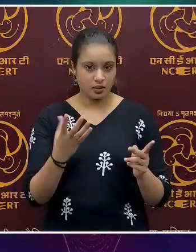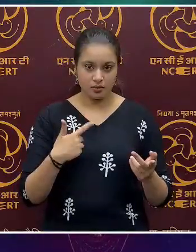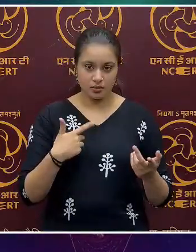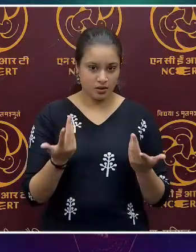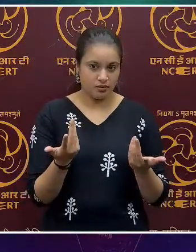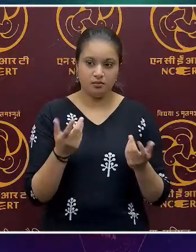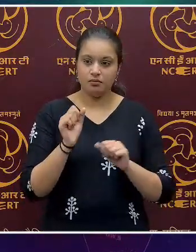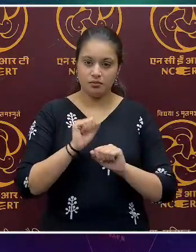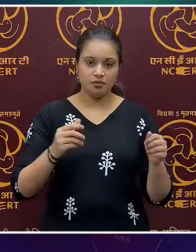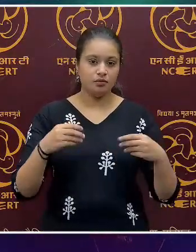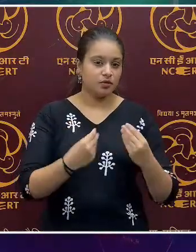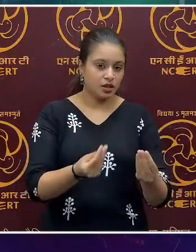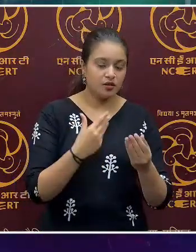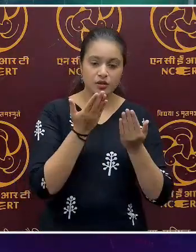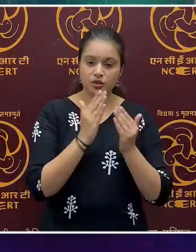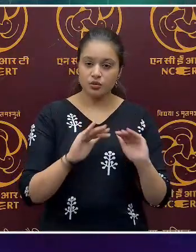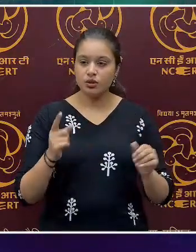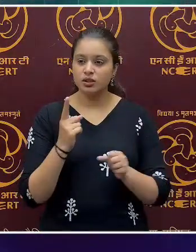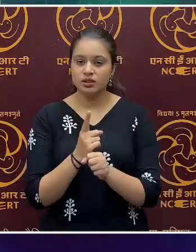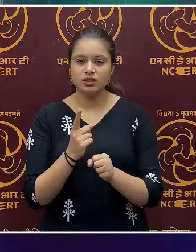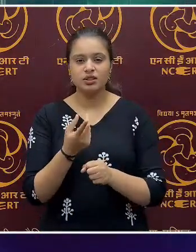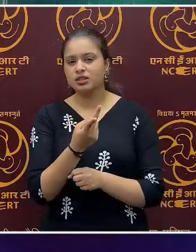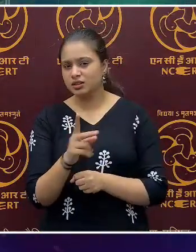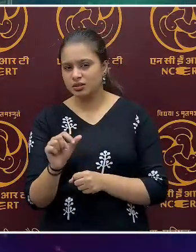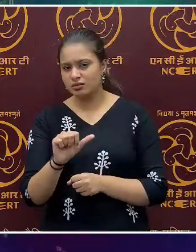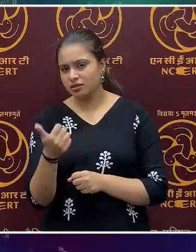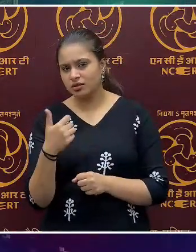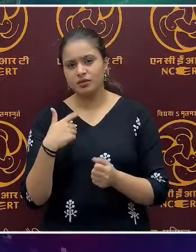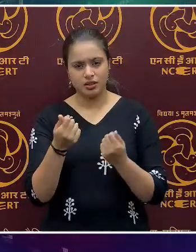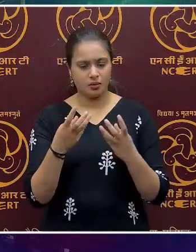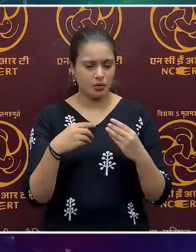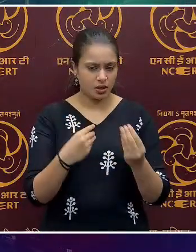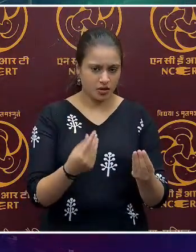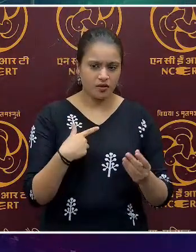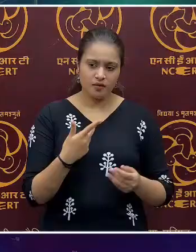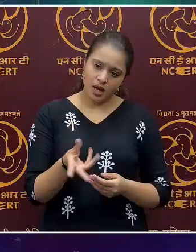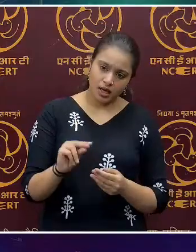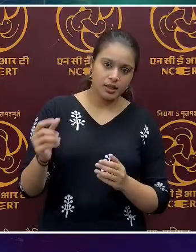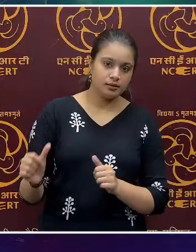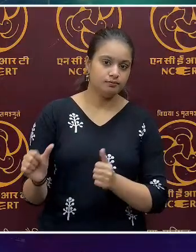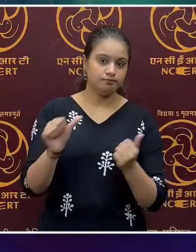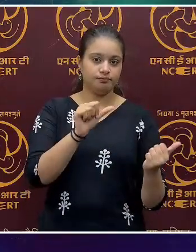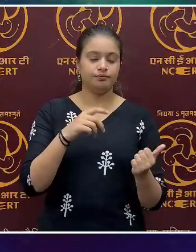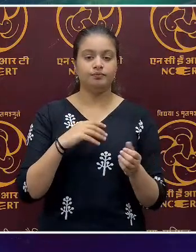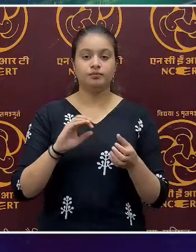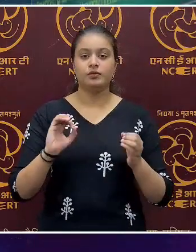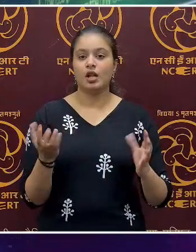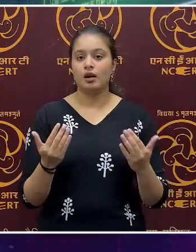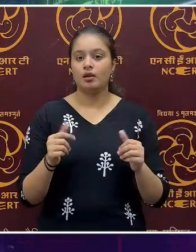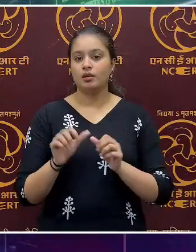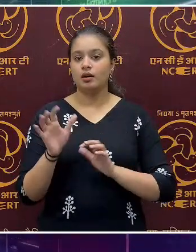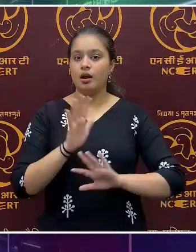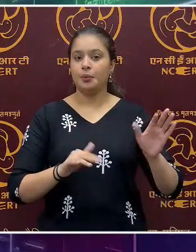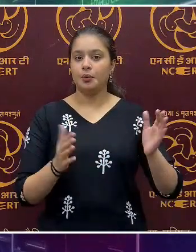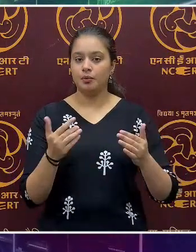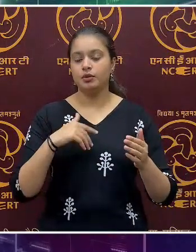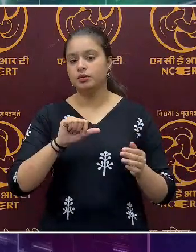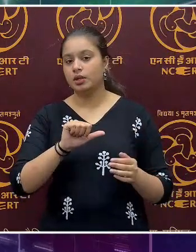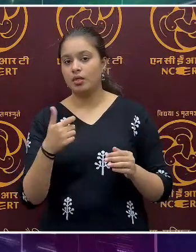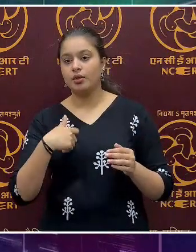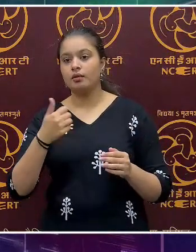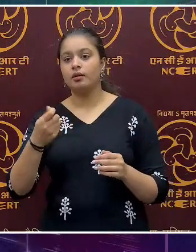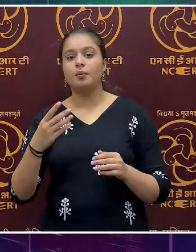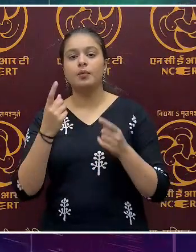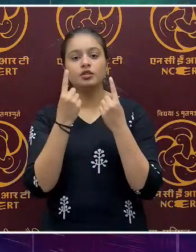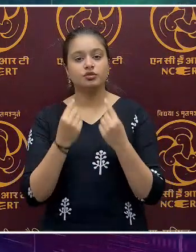faculty has given the students some different number, so the student can restart this activity and type the another different number to